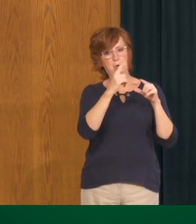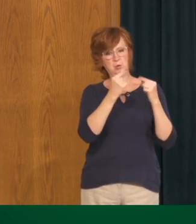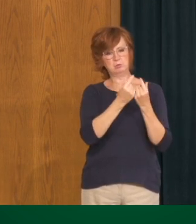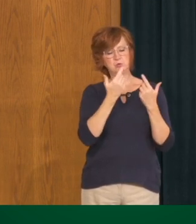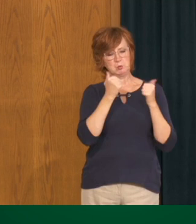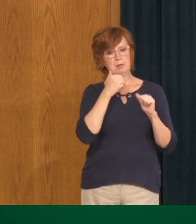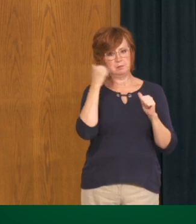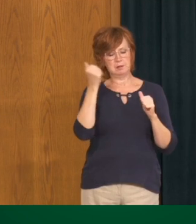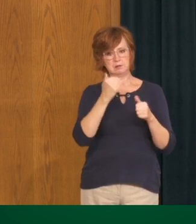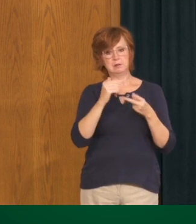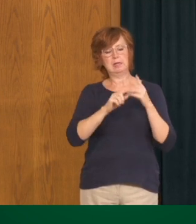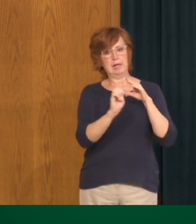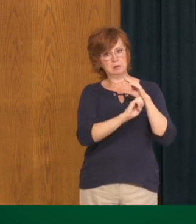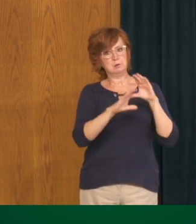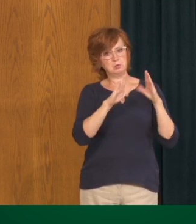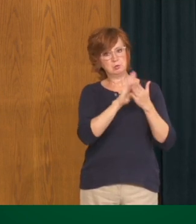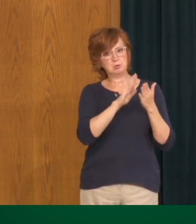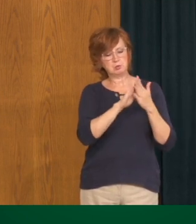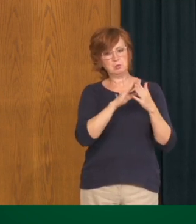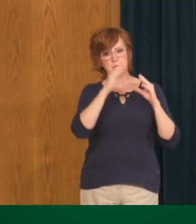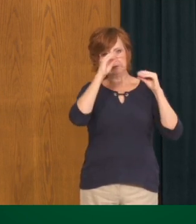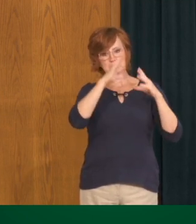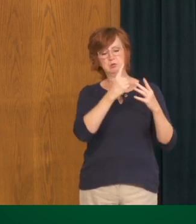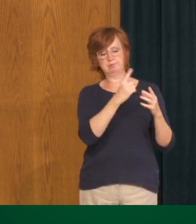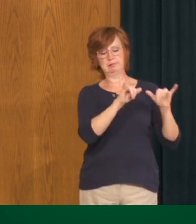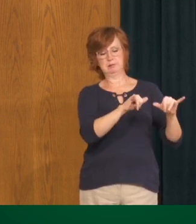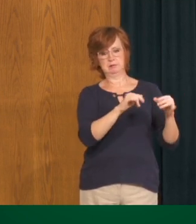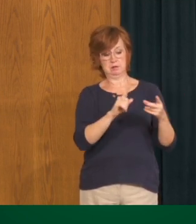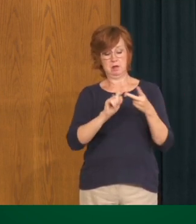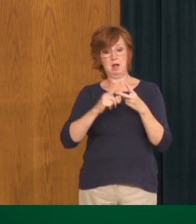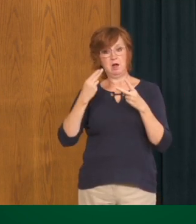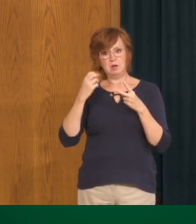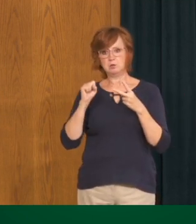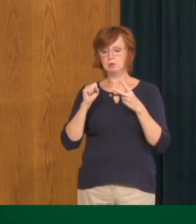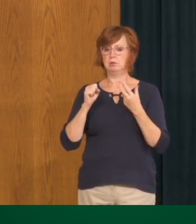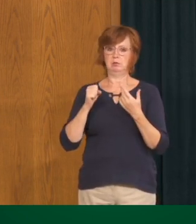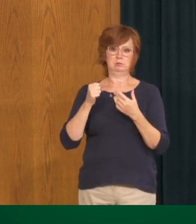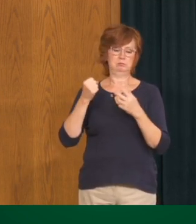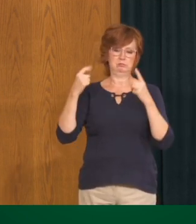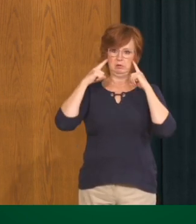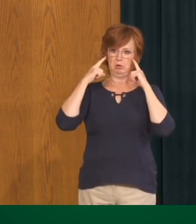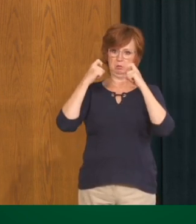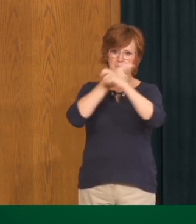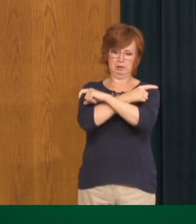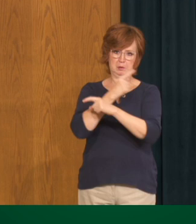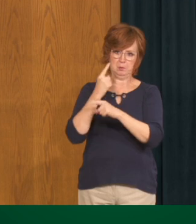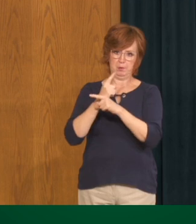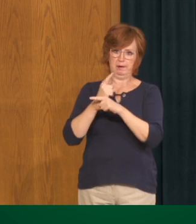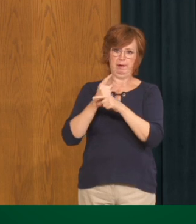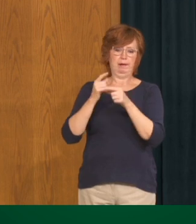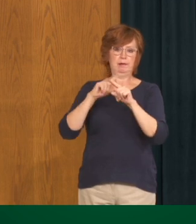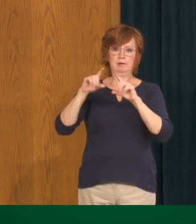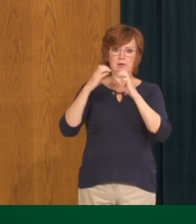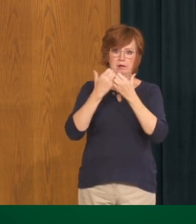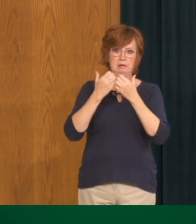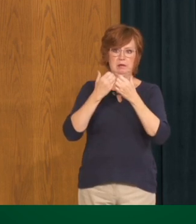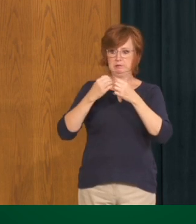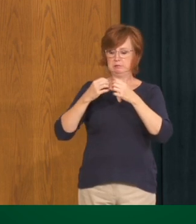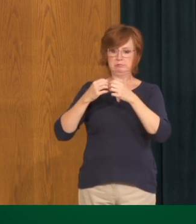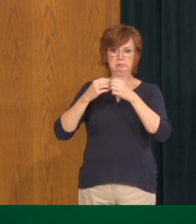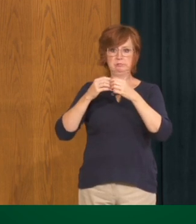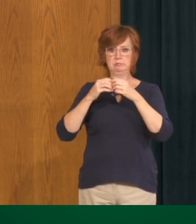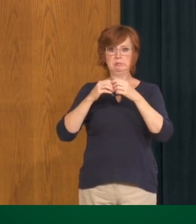cohorts will be the classroom. In high school settings where cohorting is more complex, school divisions will be encouraged to